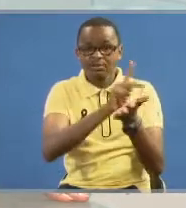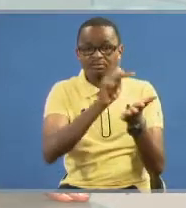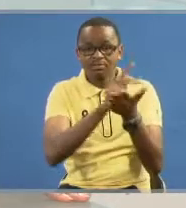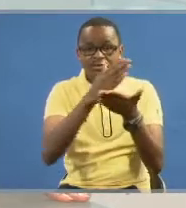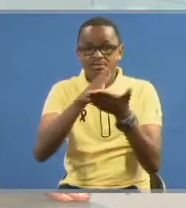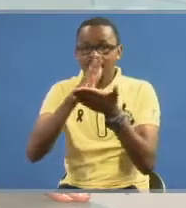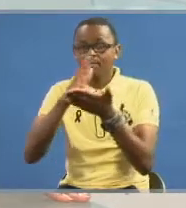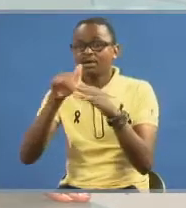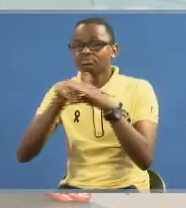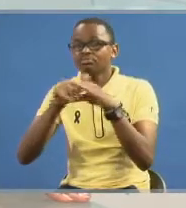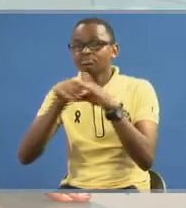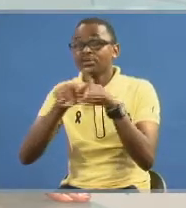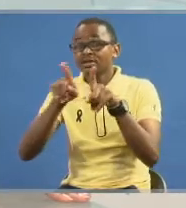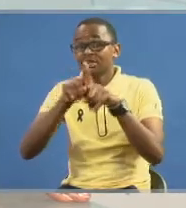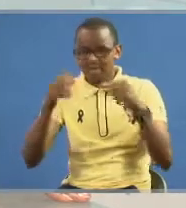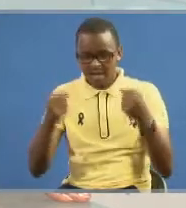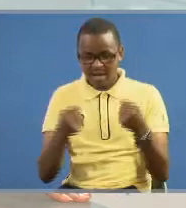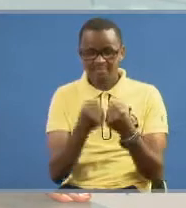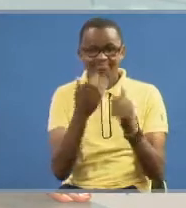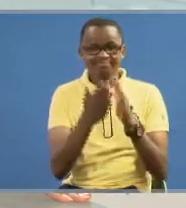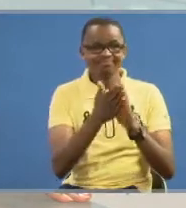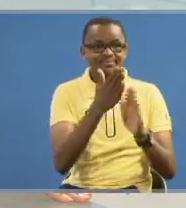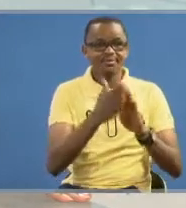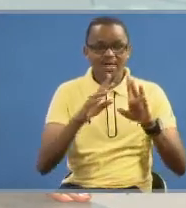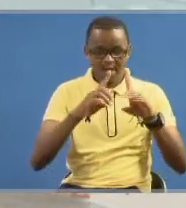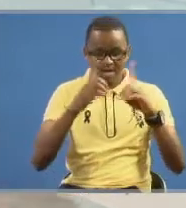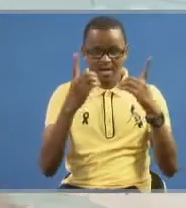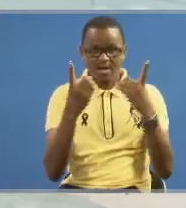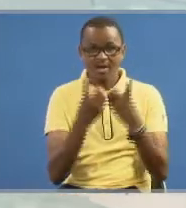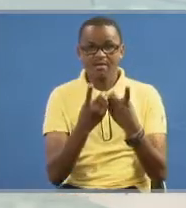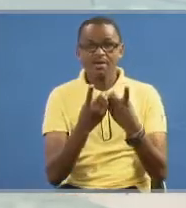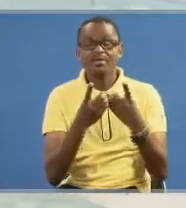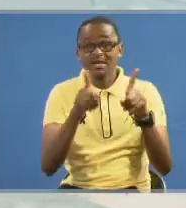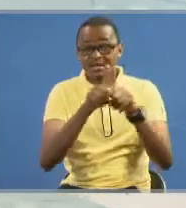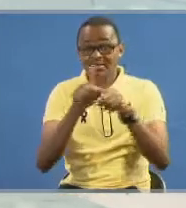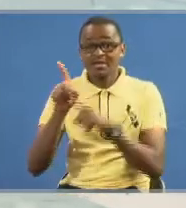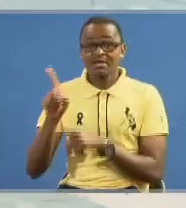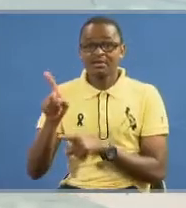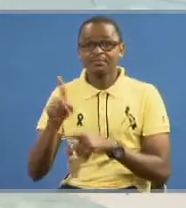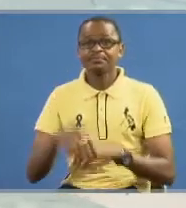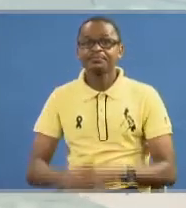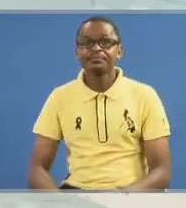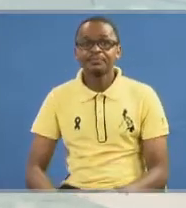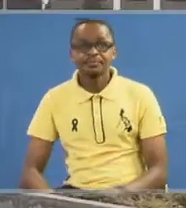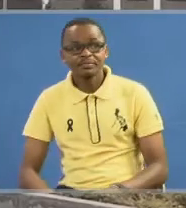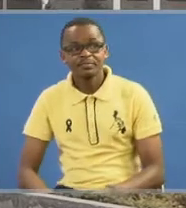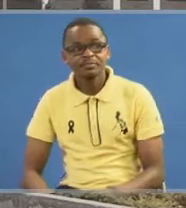sections such as the renal and accident and emergency departments will be running then.